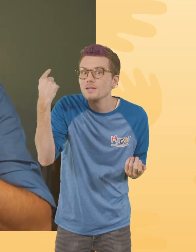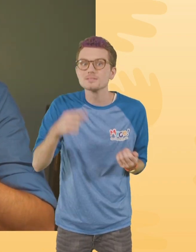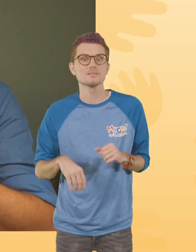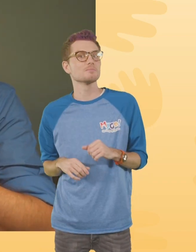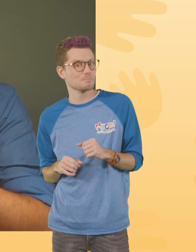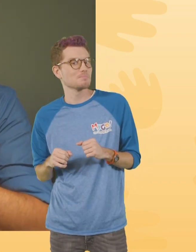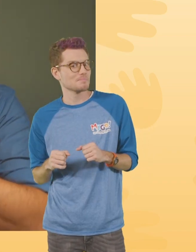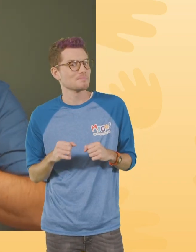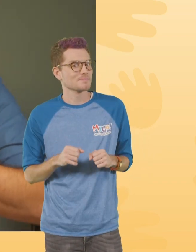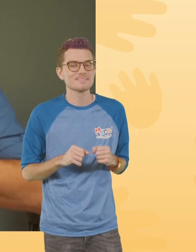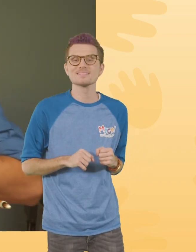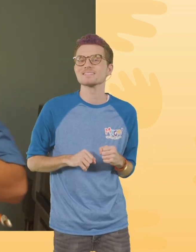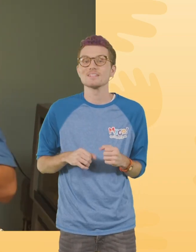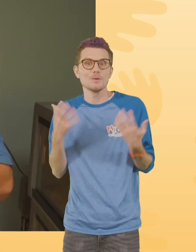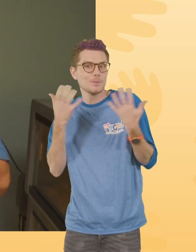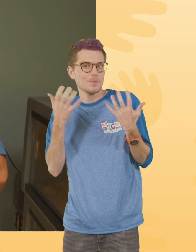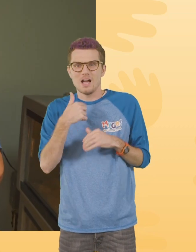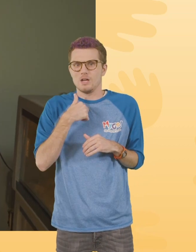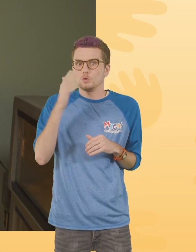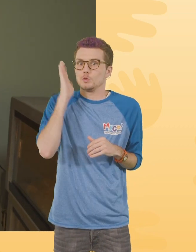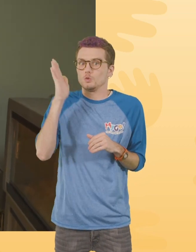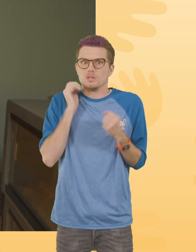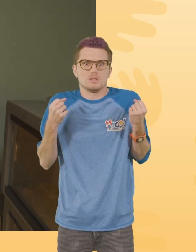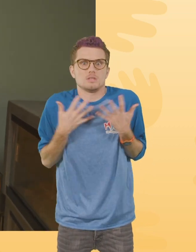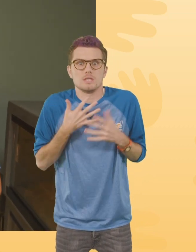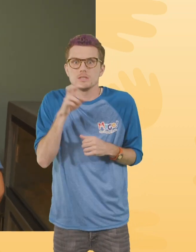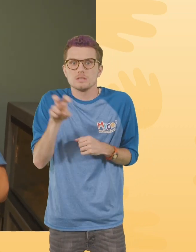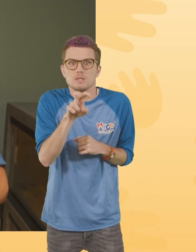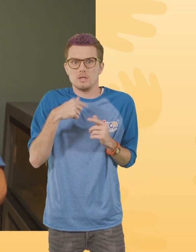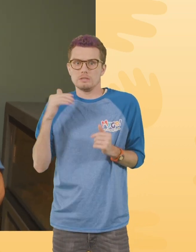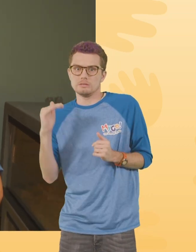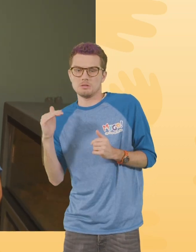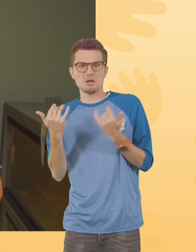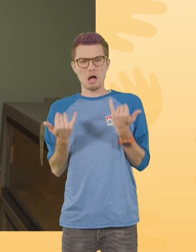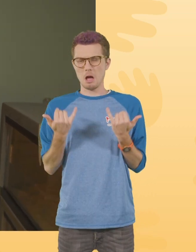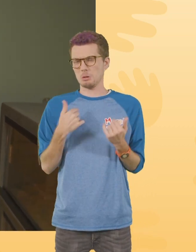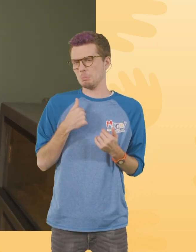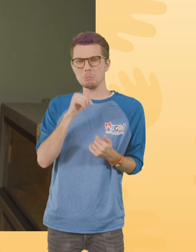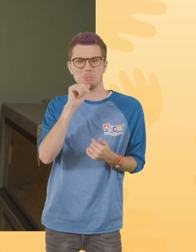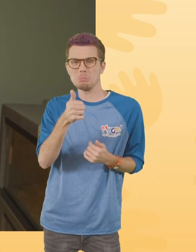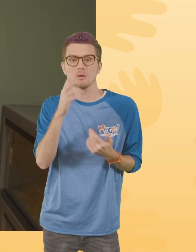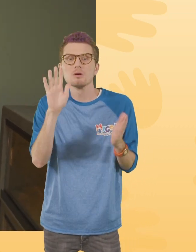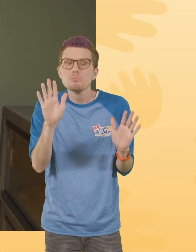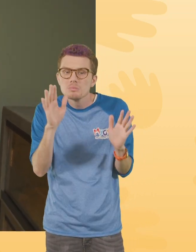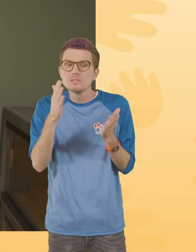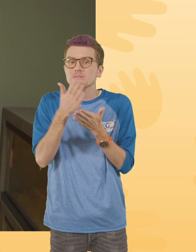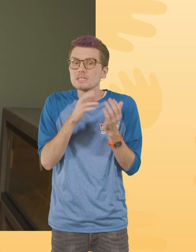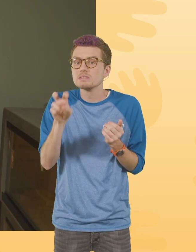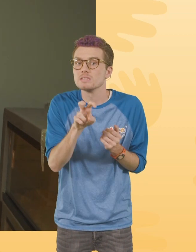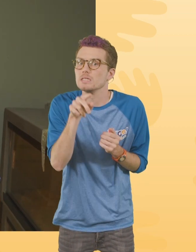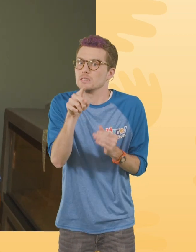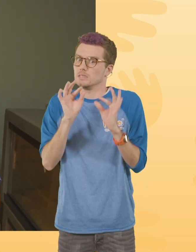Whoa. I used to be afraid of snakes when I was a child, but now I'm not. But some snakes